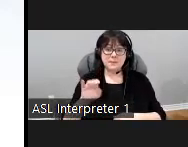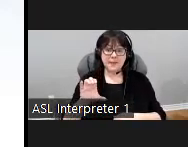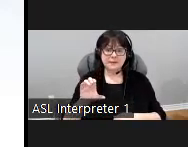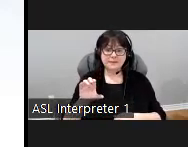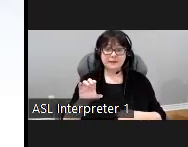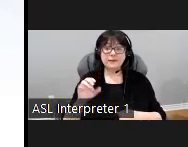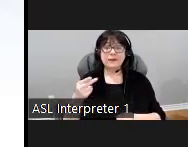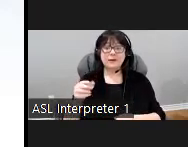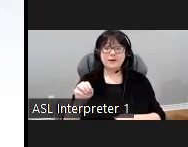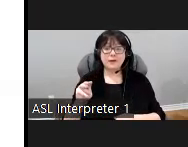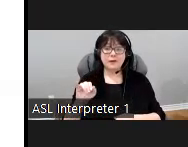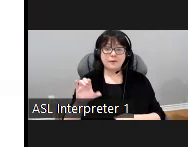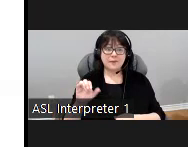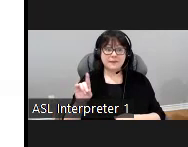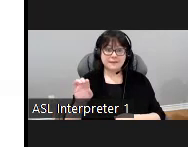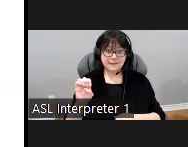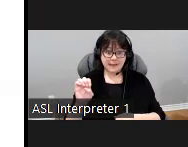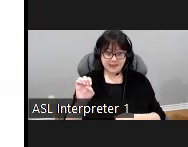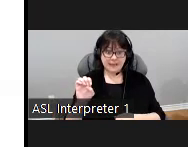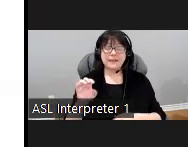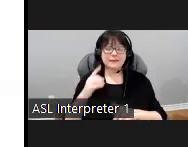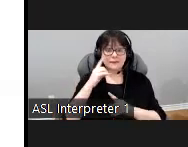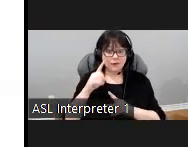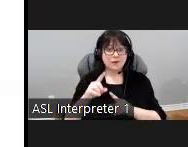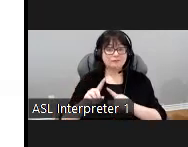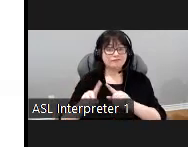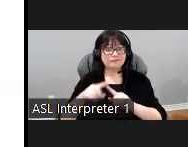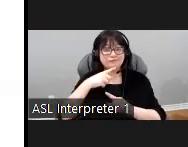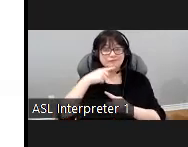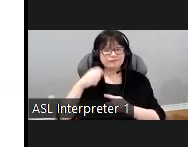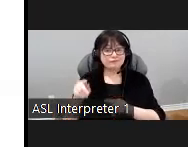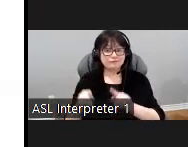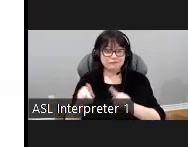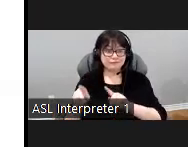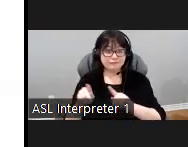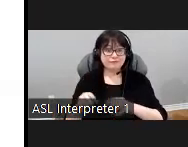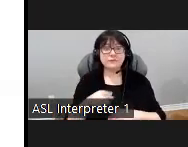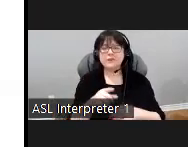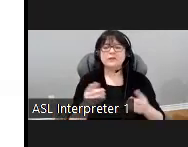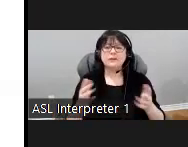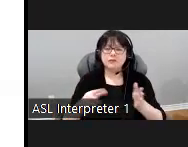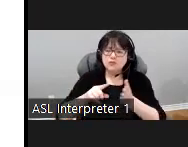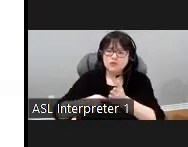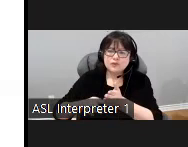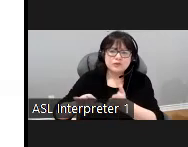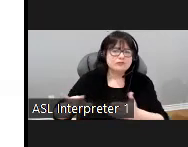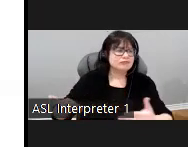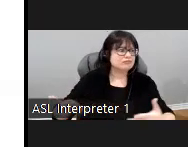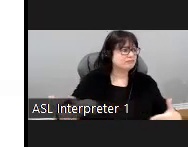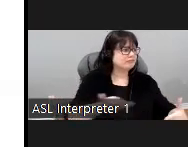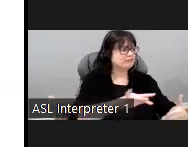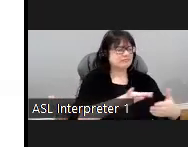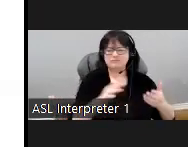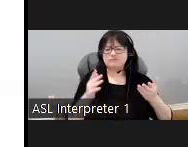domestic homicides differ with older adults. There has been limited research for all the reasons that I